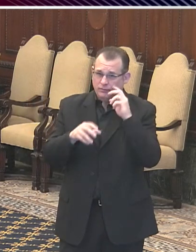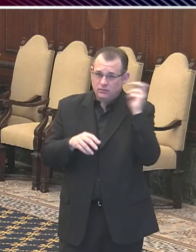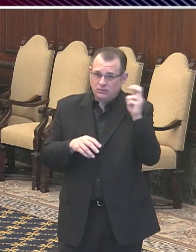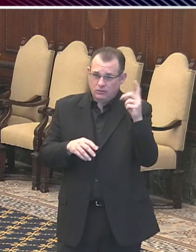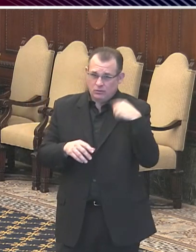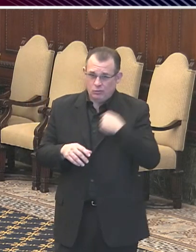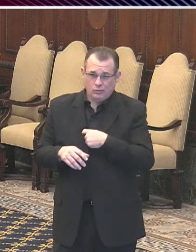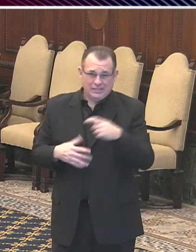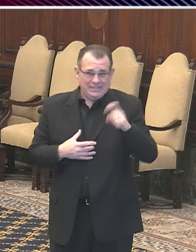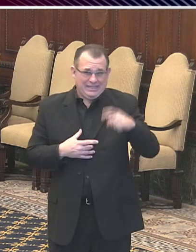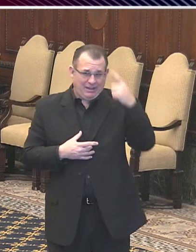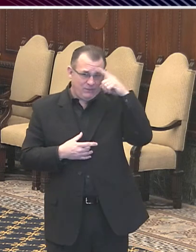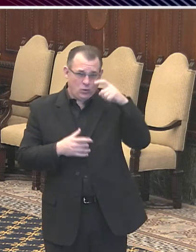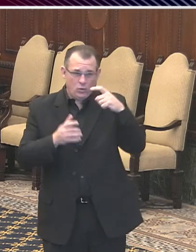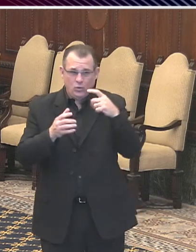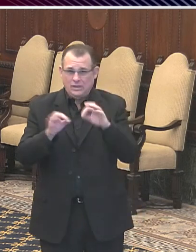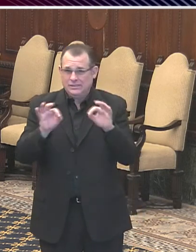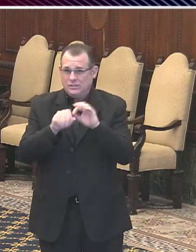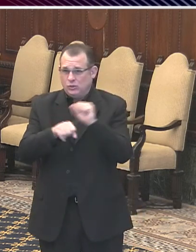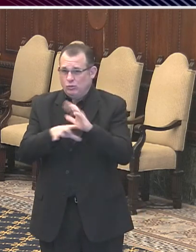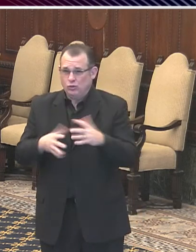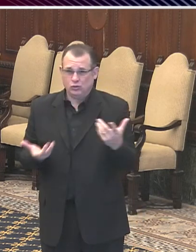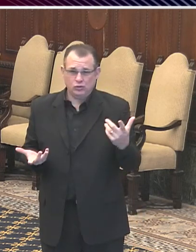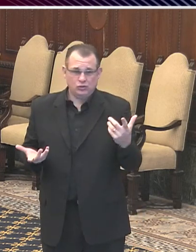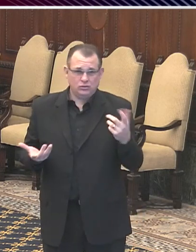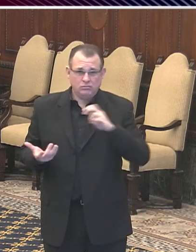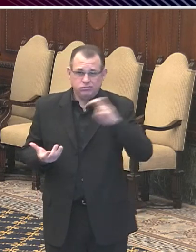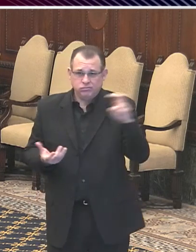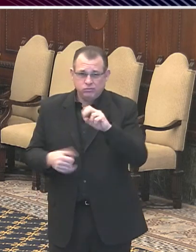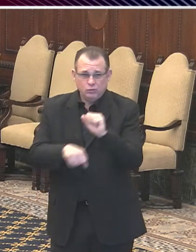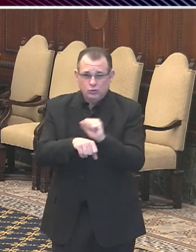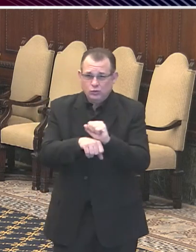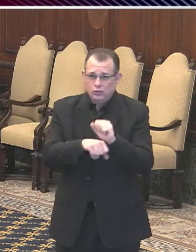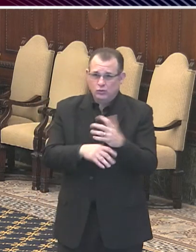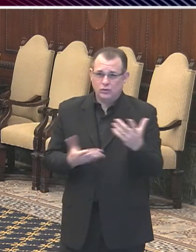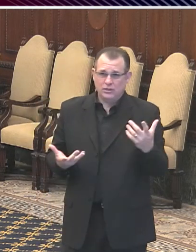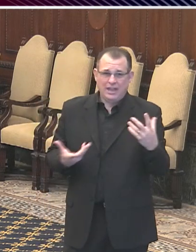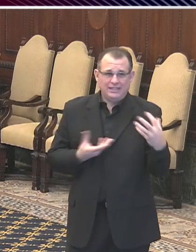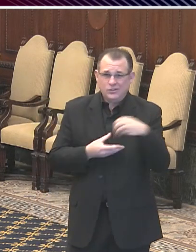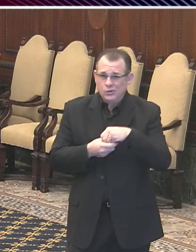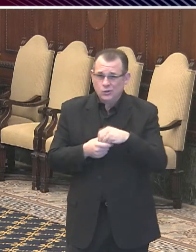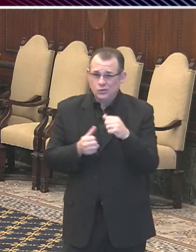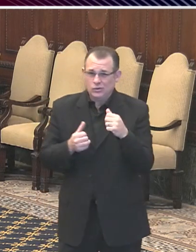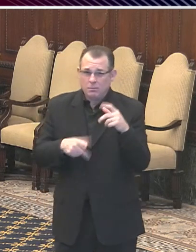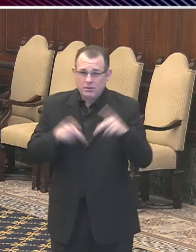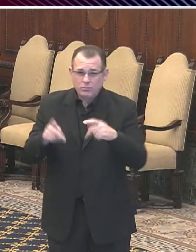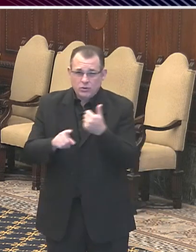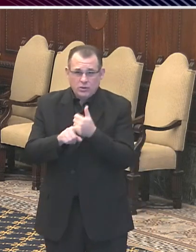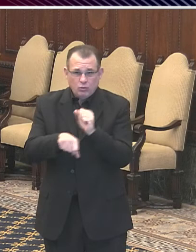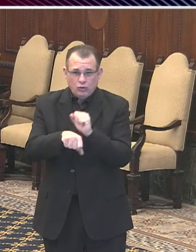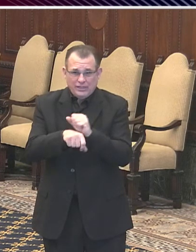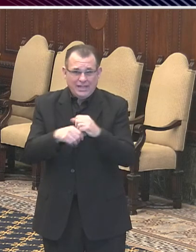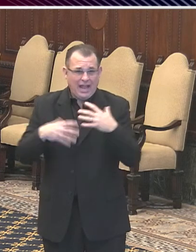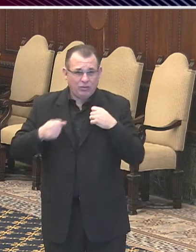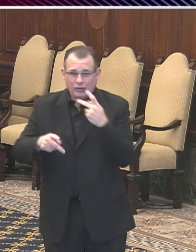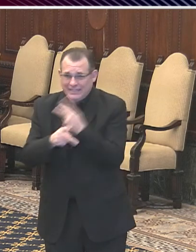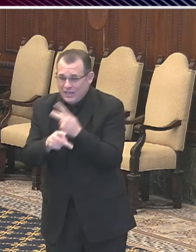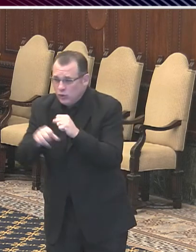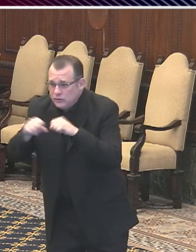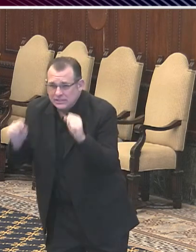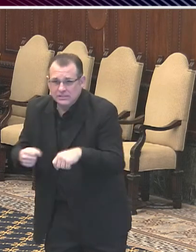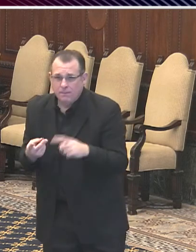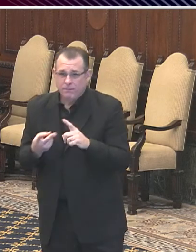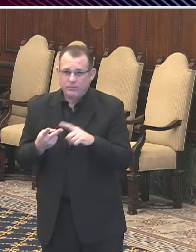for essential workers to get to and from work. That includes folks that work in our healthcare systems. That includes